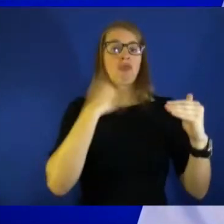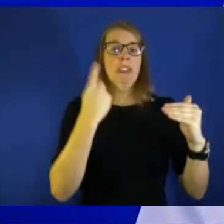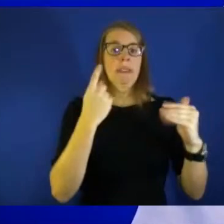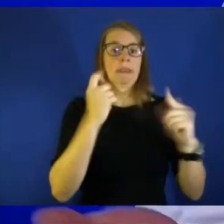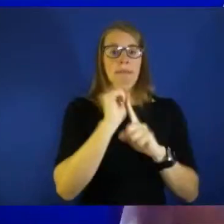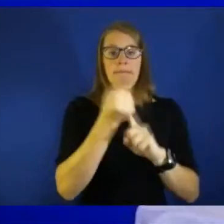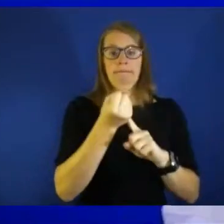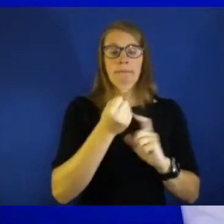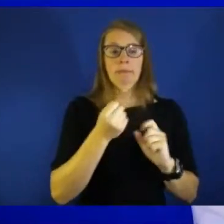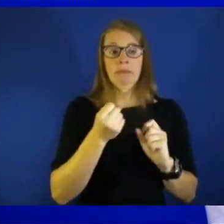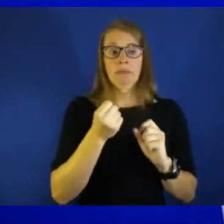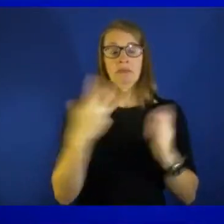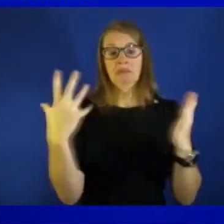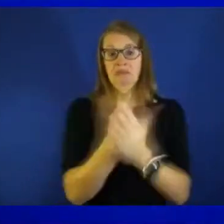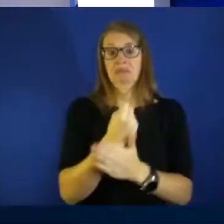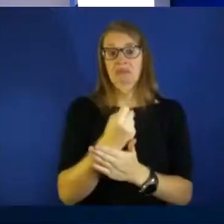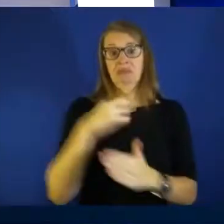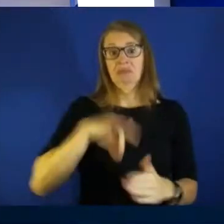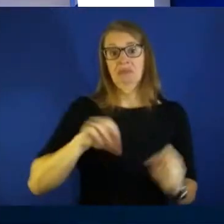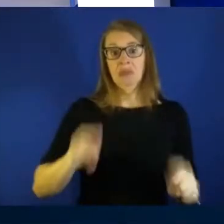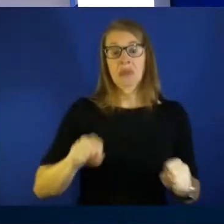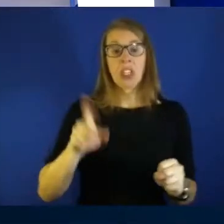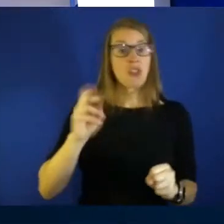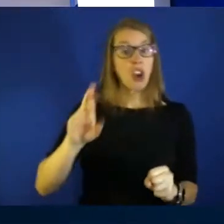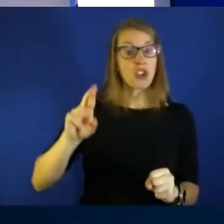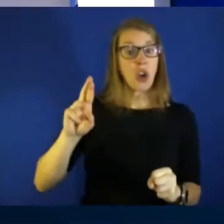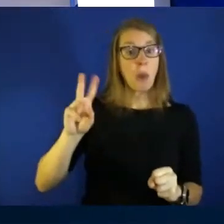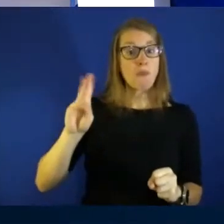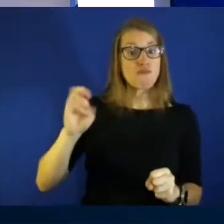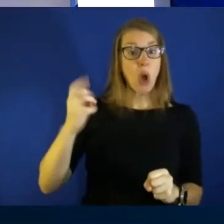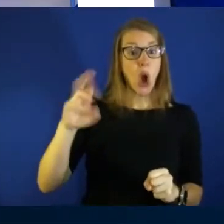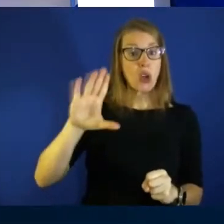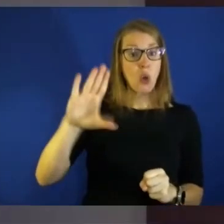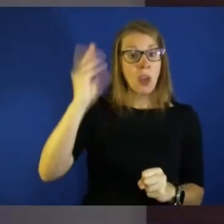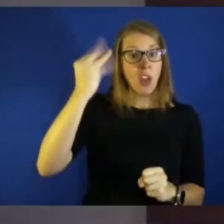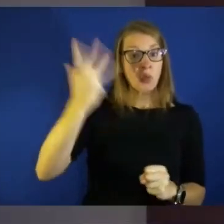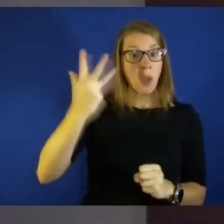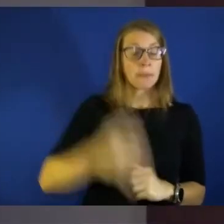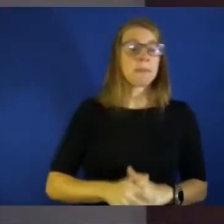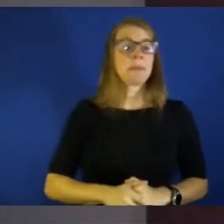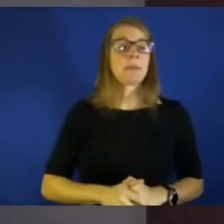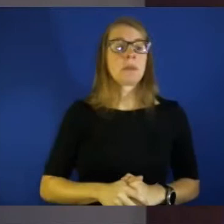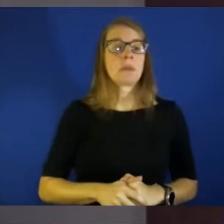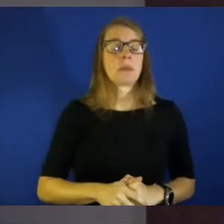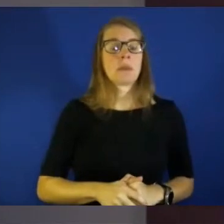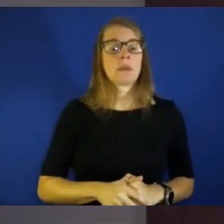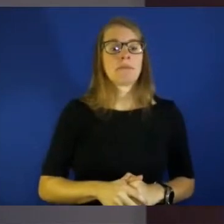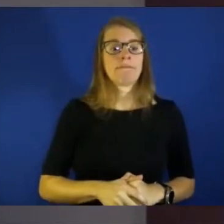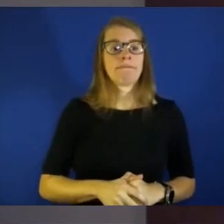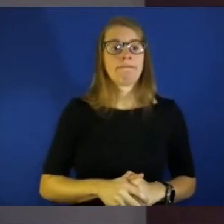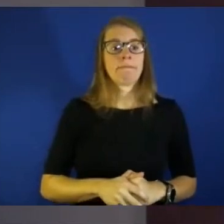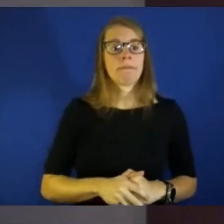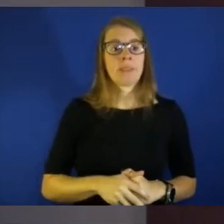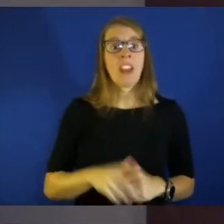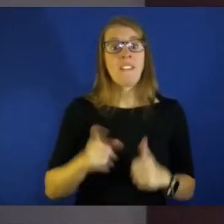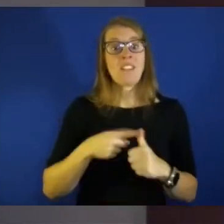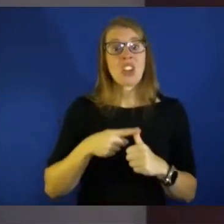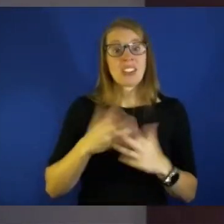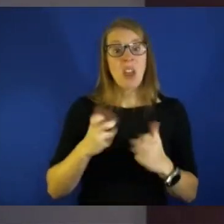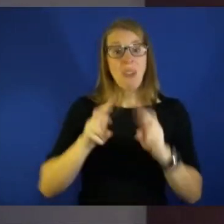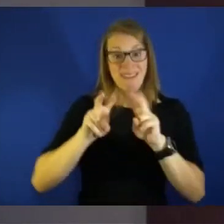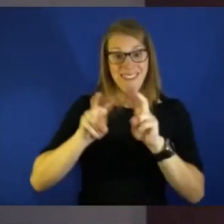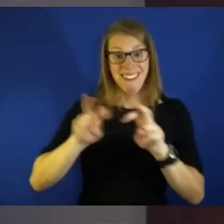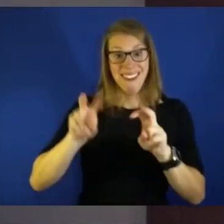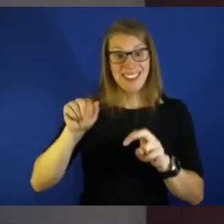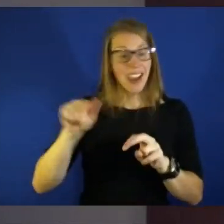benefit from it. And I don't know what Dr. Bahr's thoughts are as well. Yeah, I mean, I think the first thing I would say is I want to see the data on this, like I do with any sort of